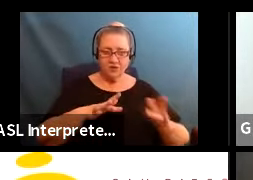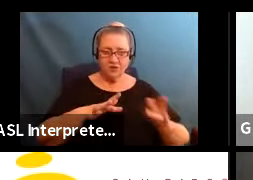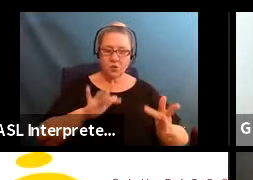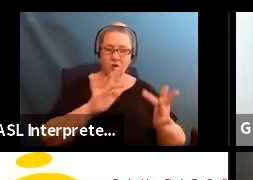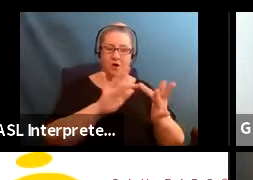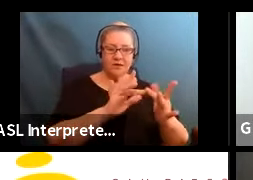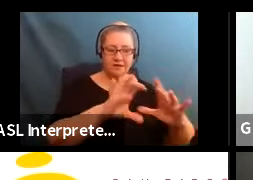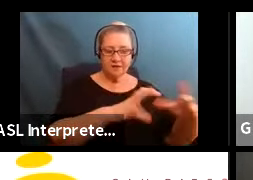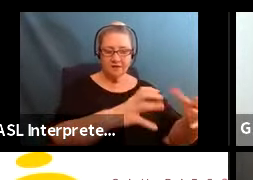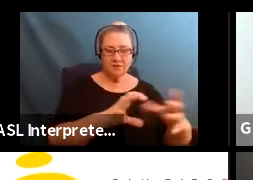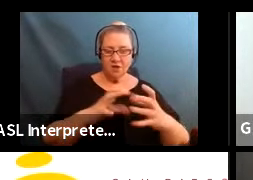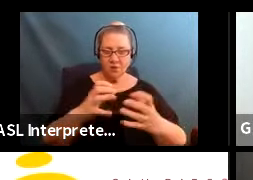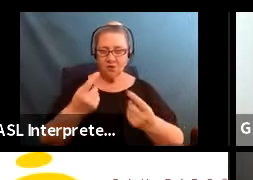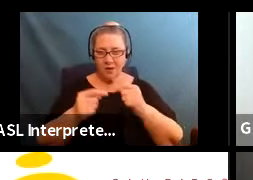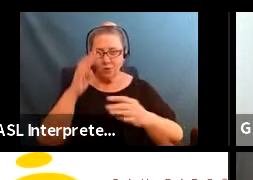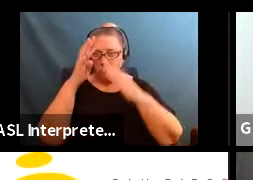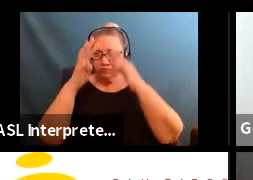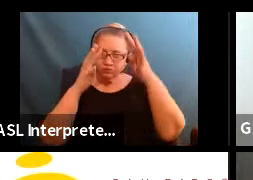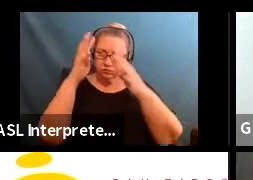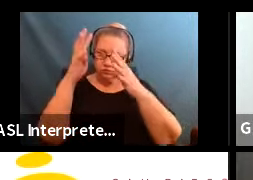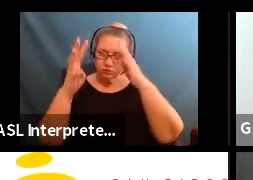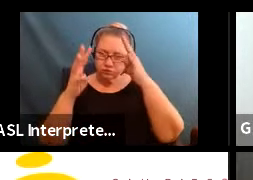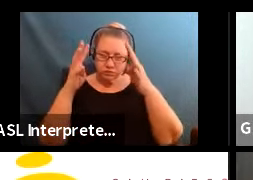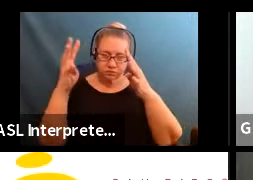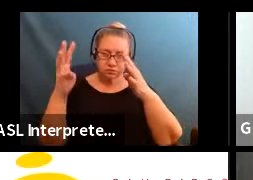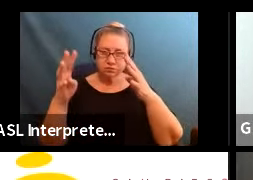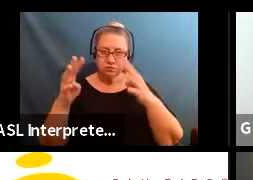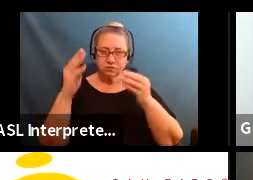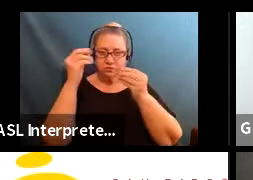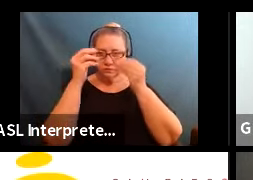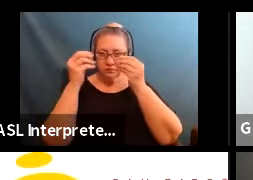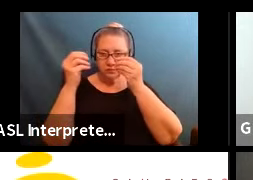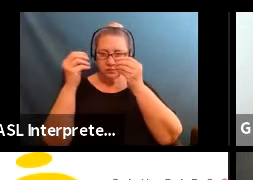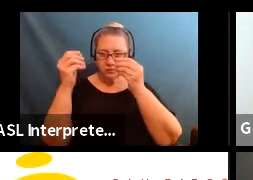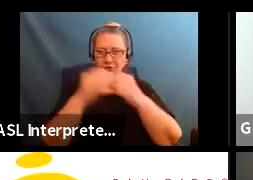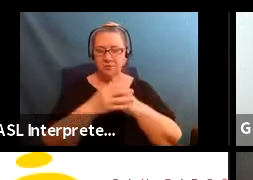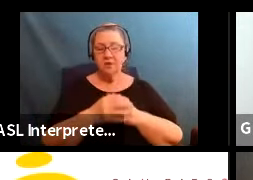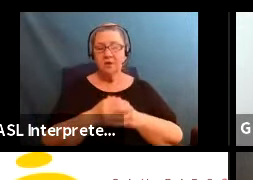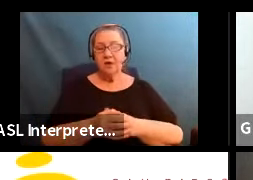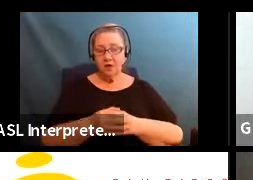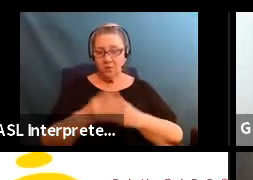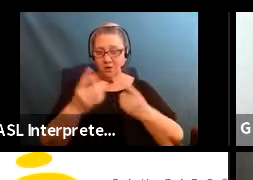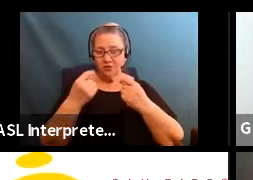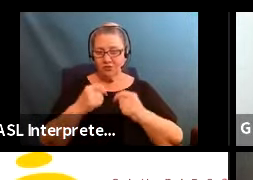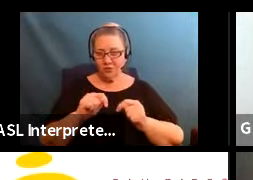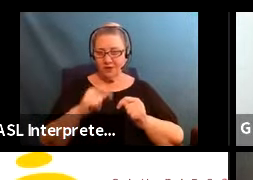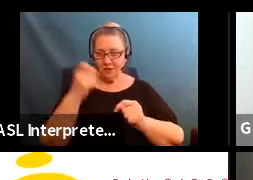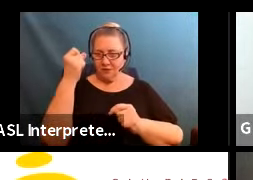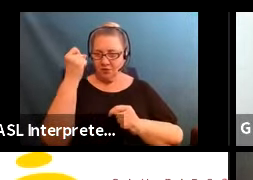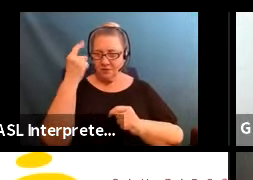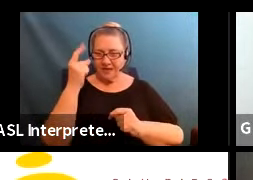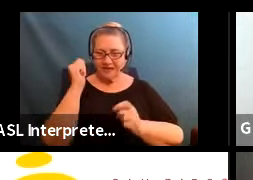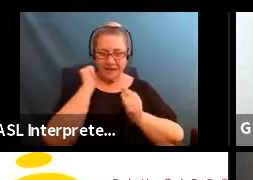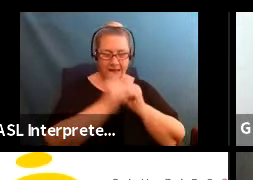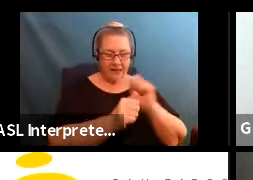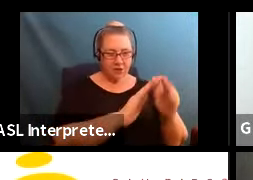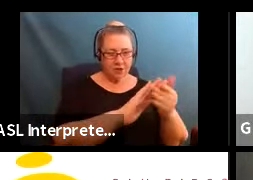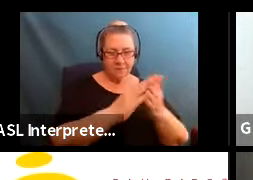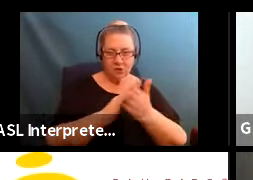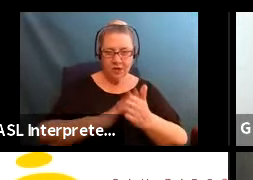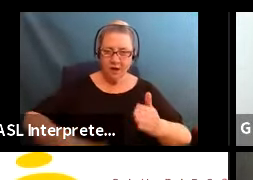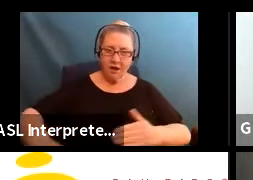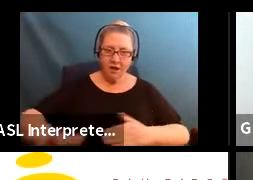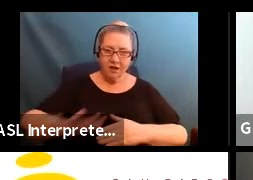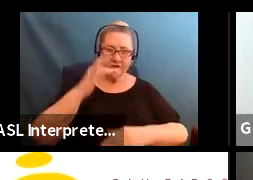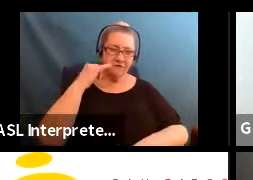to think very creatively. We realize that every community across California is moving at different speeds in terms